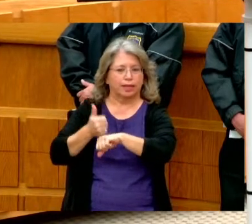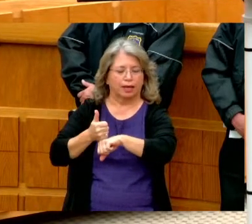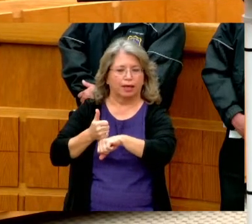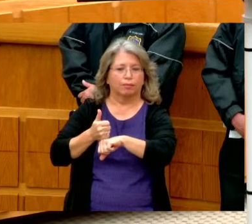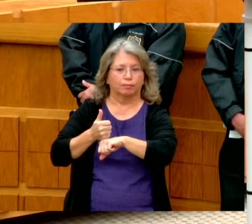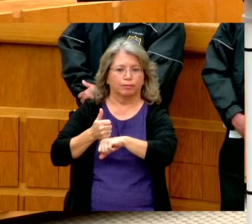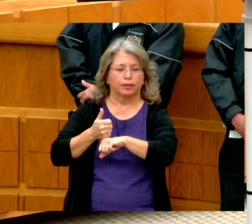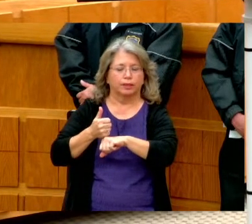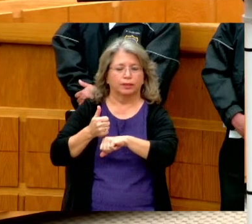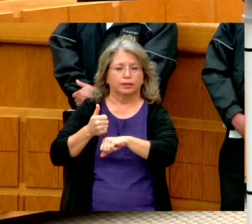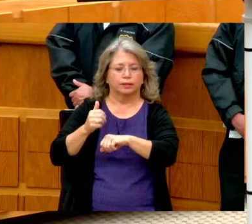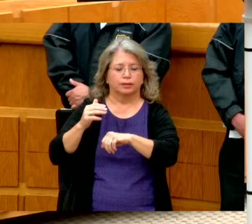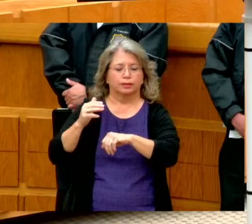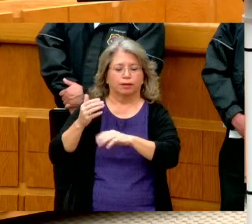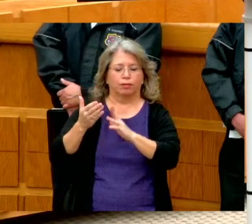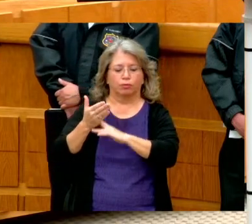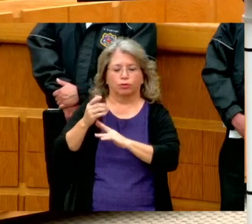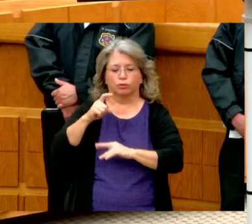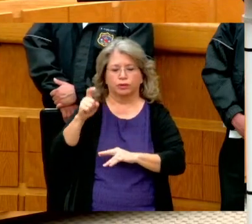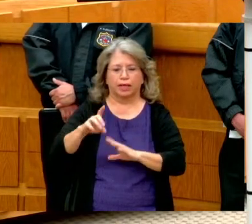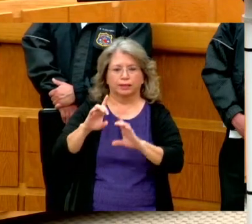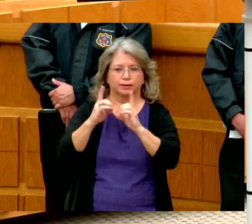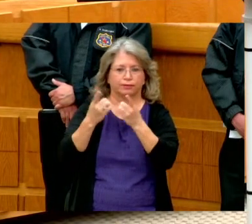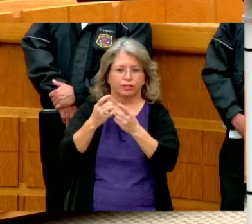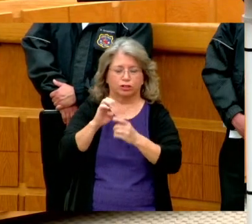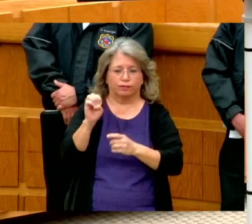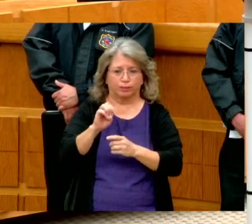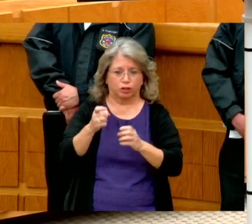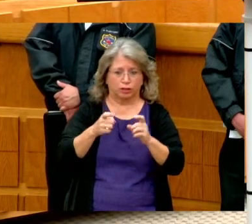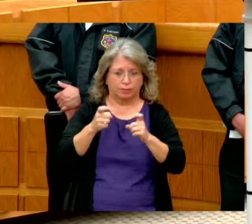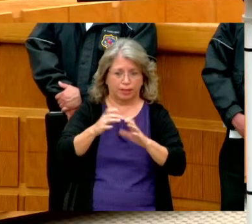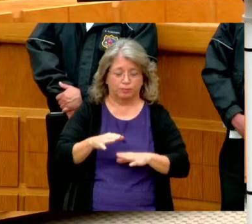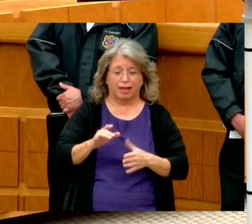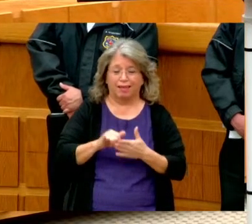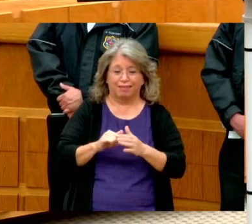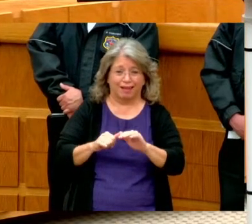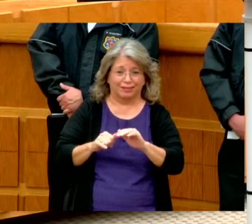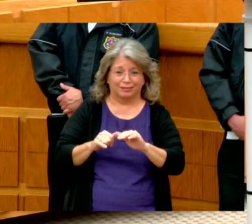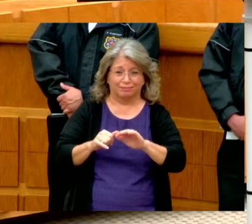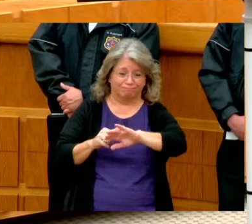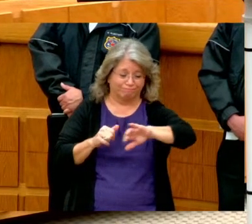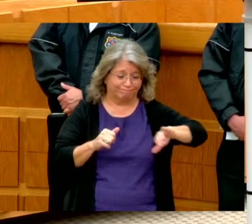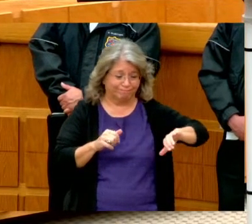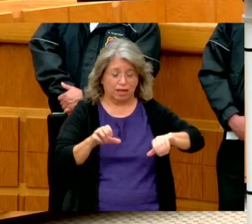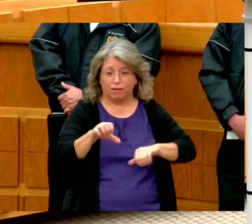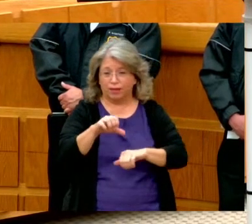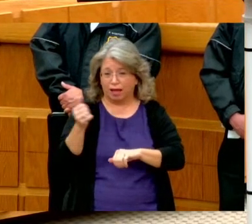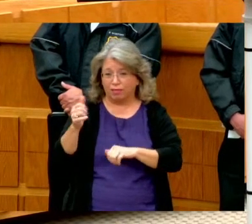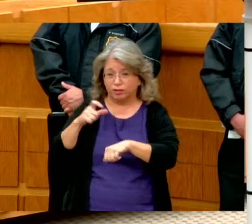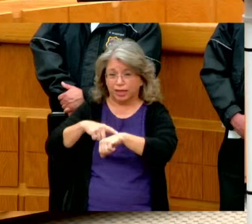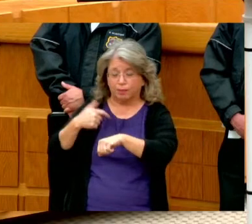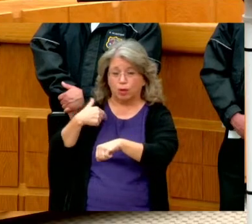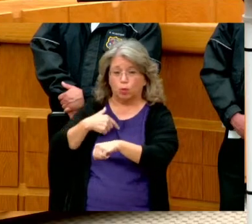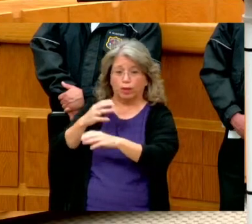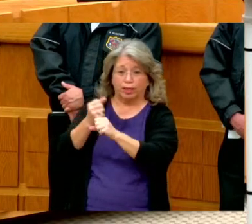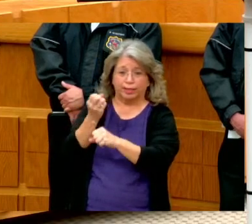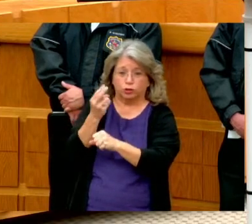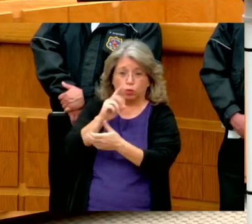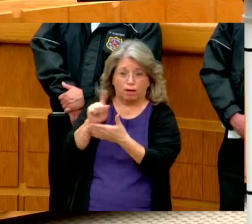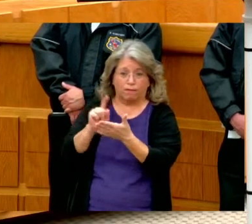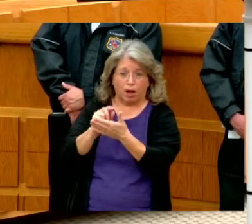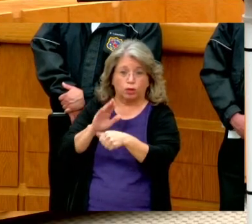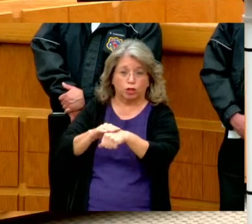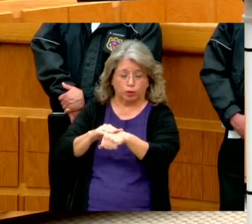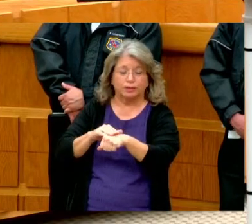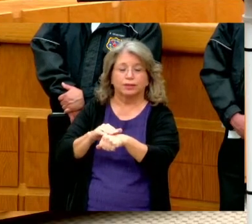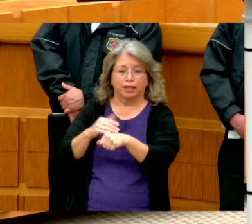Division of Emergency Management, whereas our other 12-hour notice is again, on that short